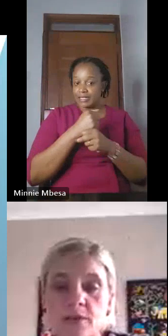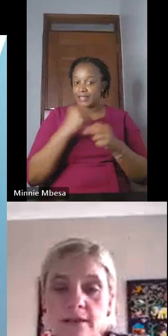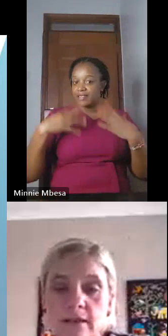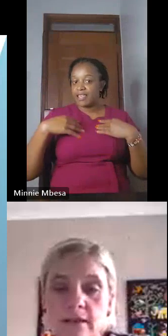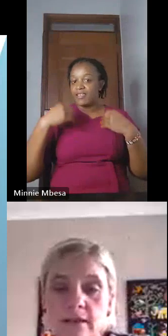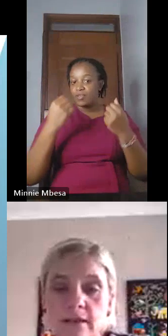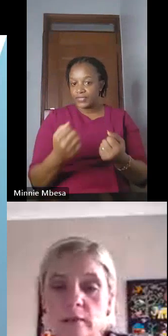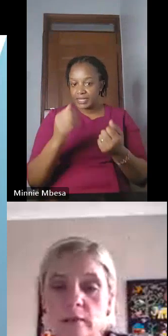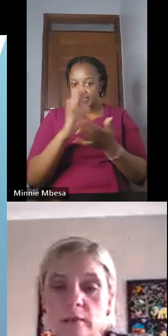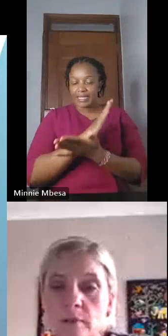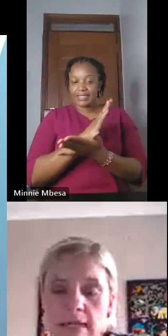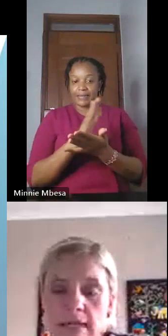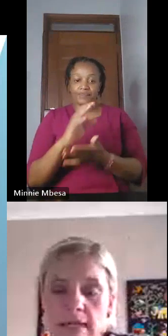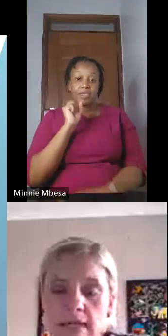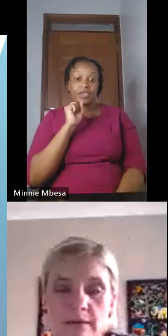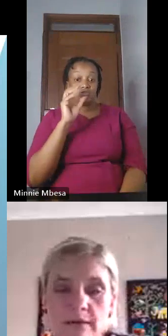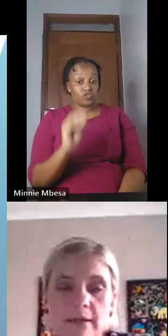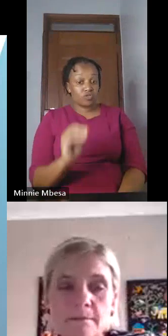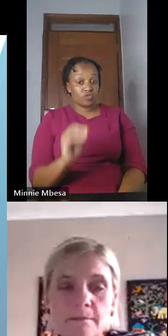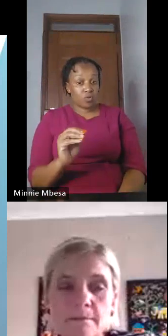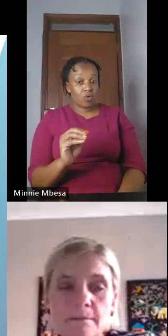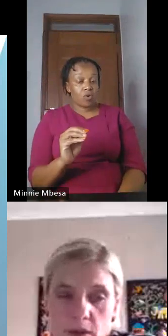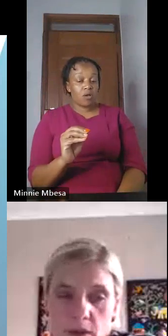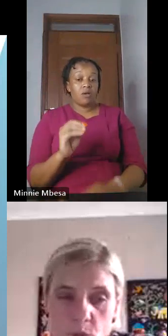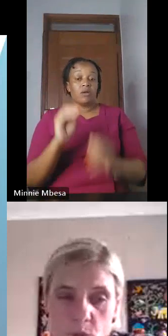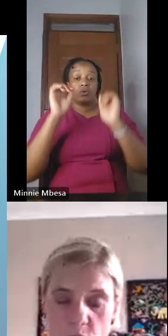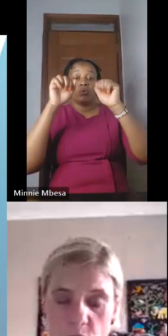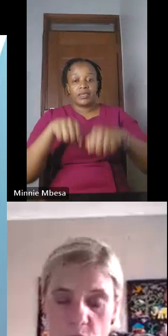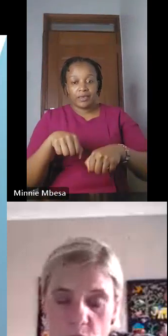And so we can we can,